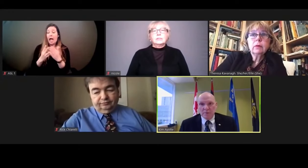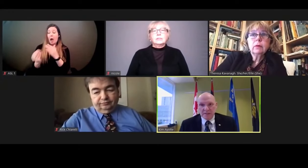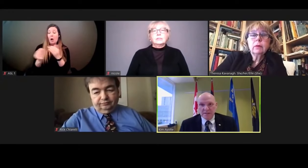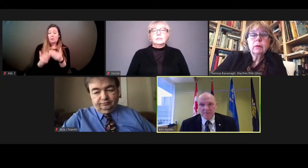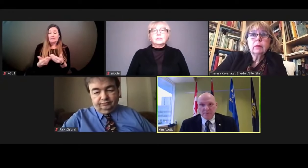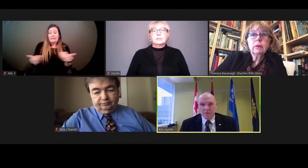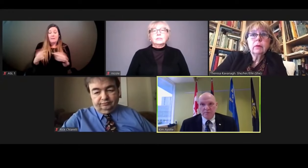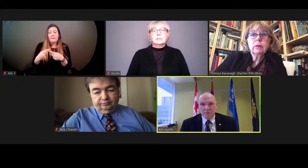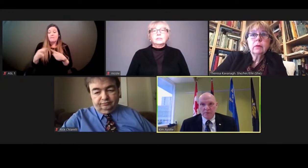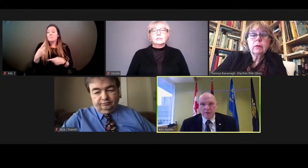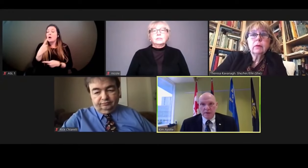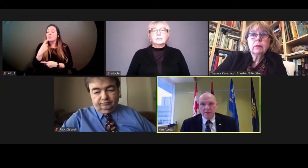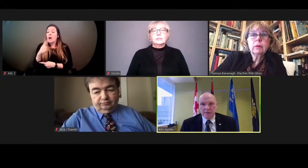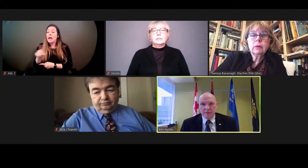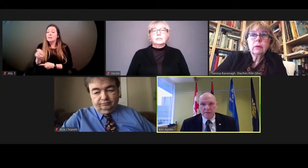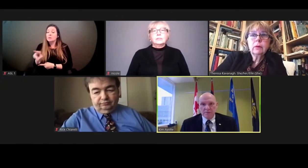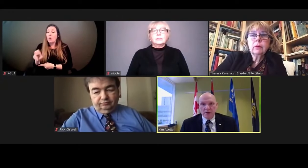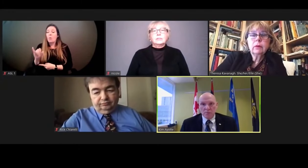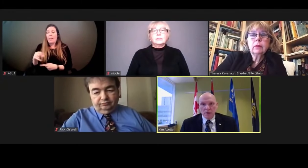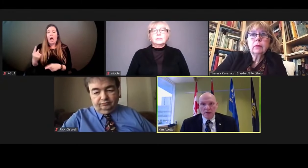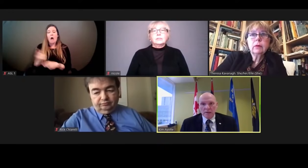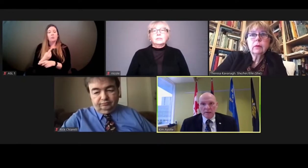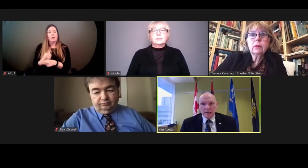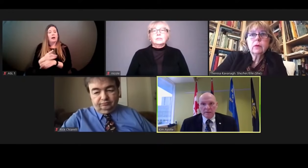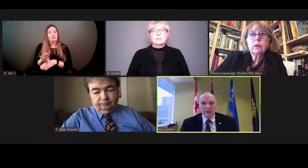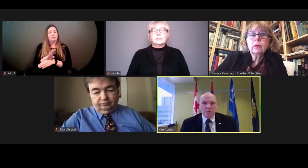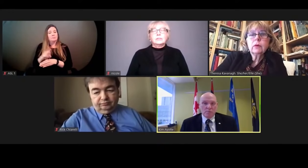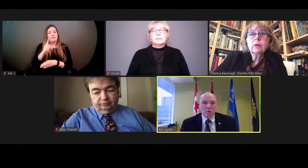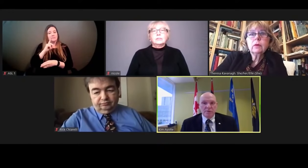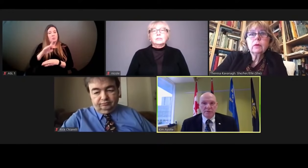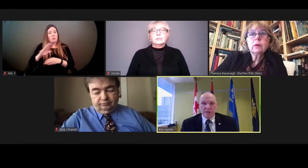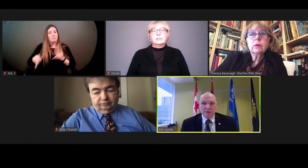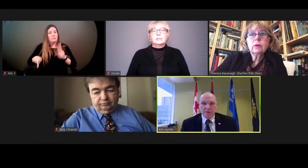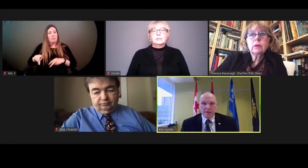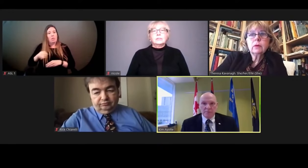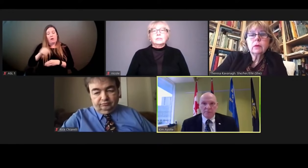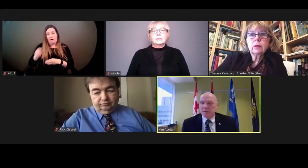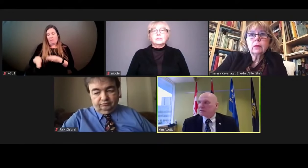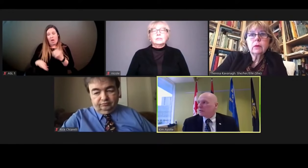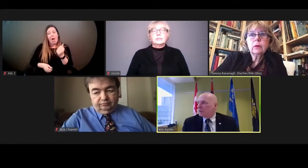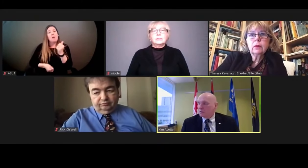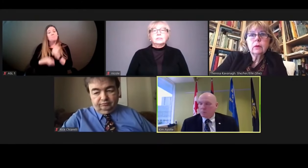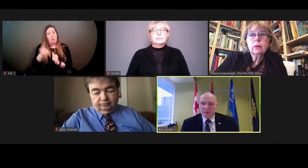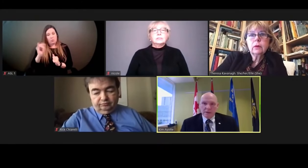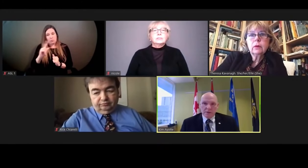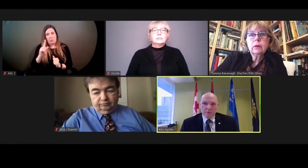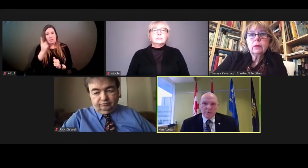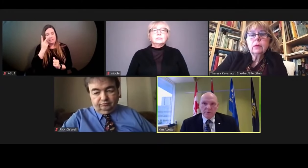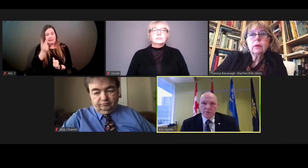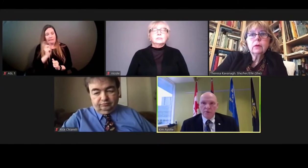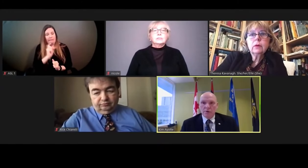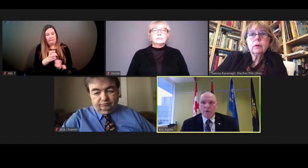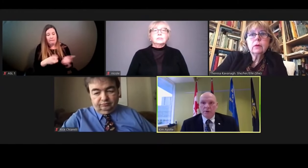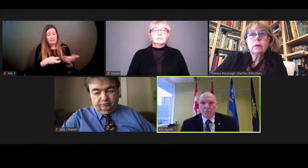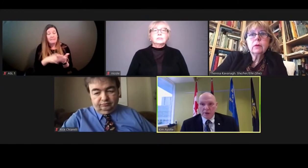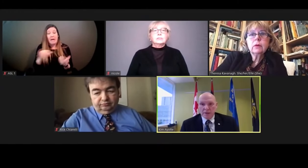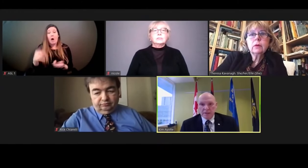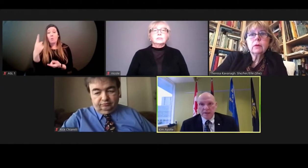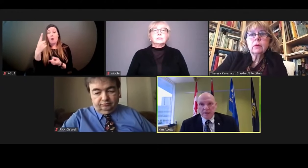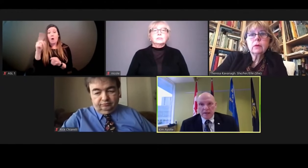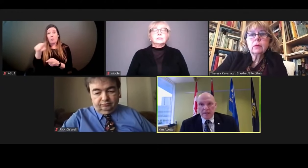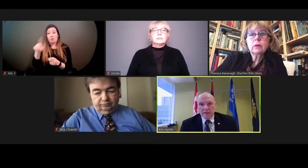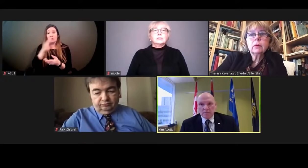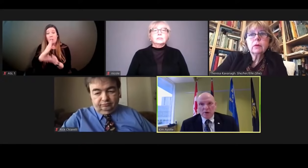regular business for the citizens of Ottawa. And that's where most of the tickets are taking place. The one ticket you're referring to occurred on the